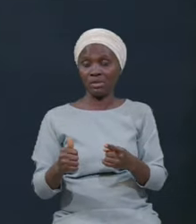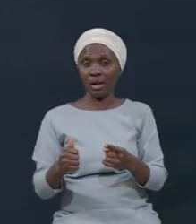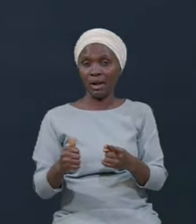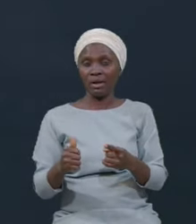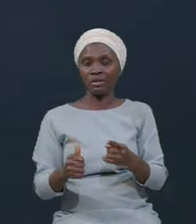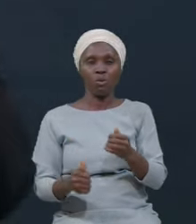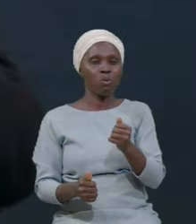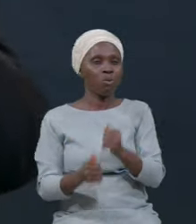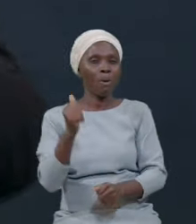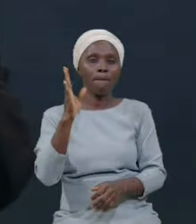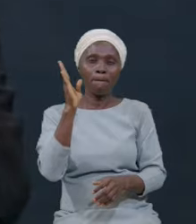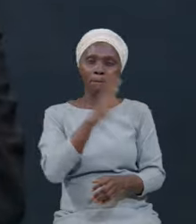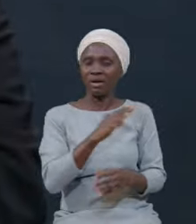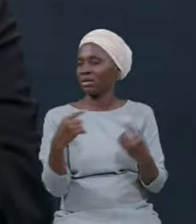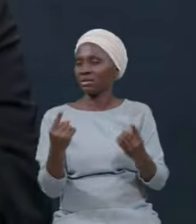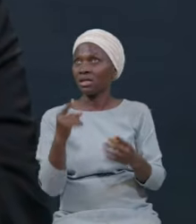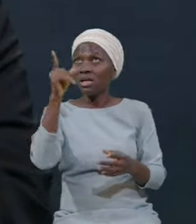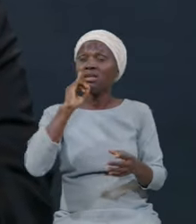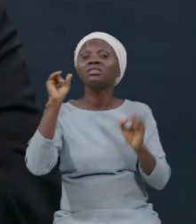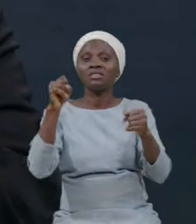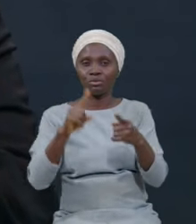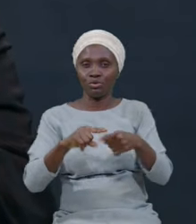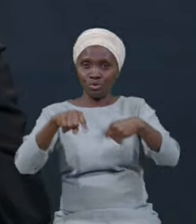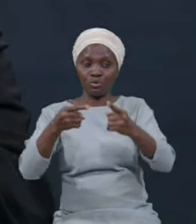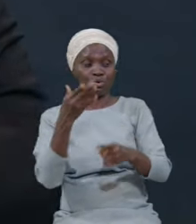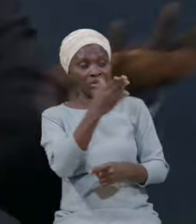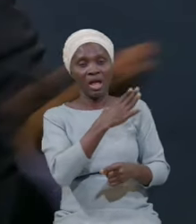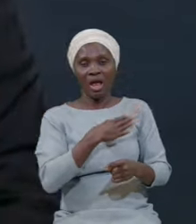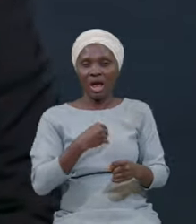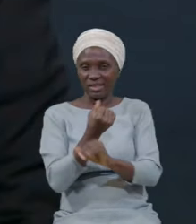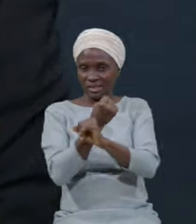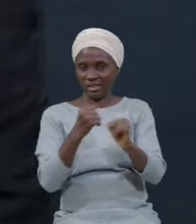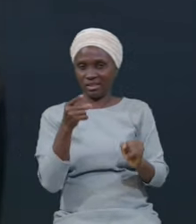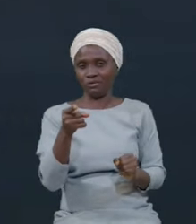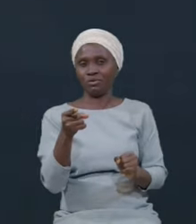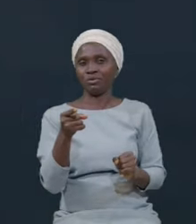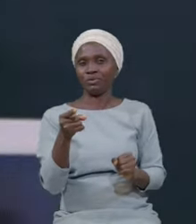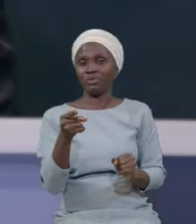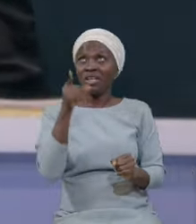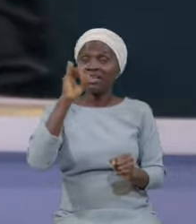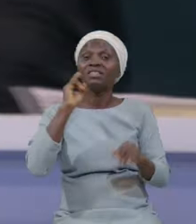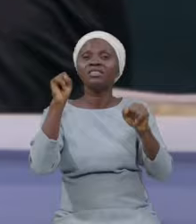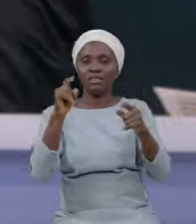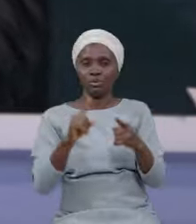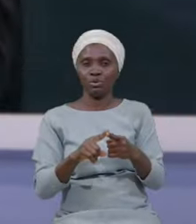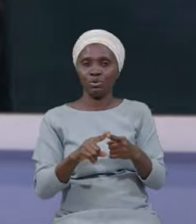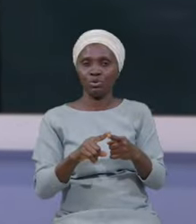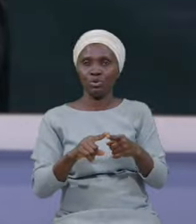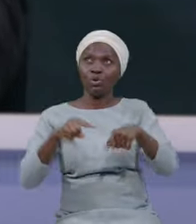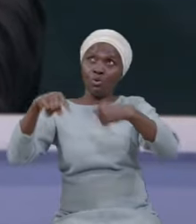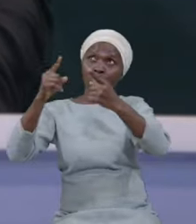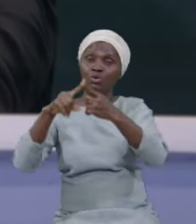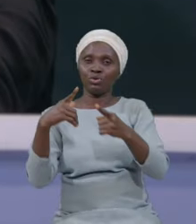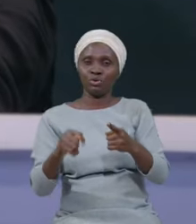to go to the uttermost in your salvation. He's able to go to the very extreme.